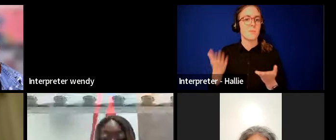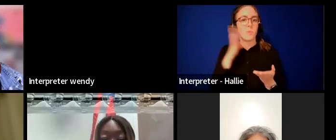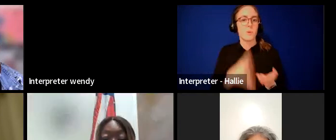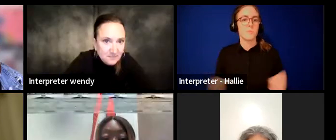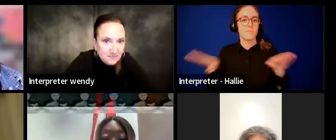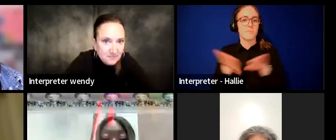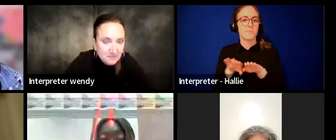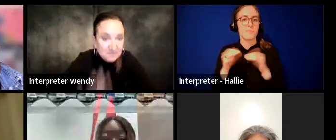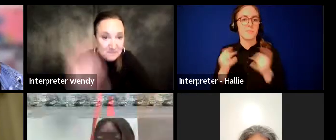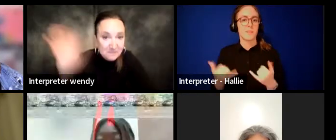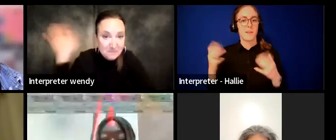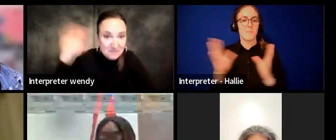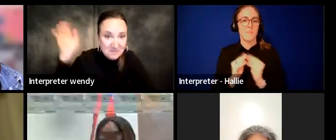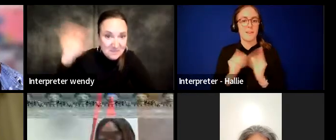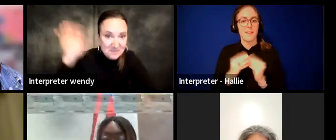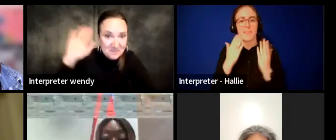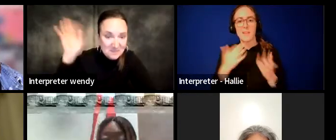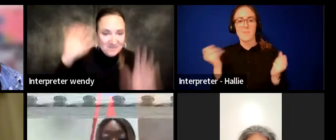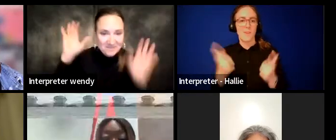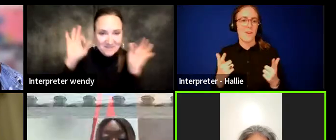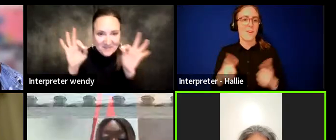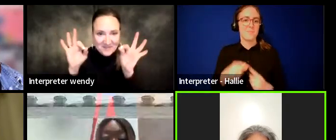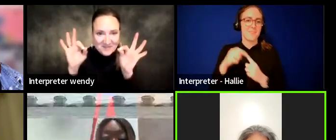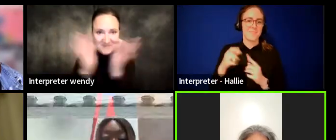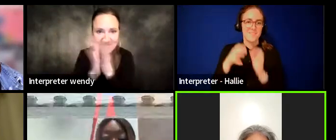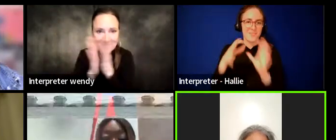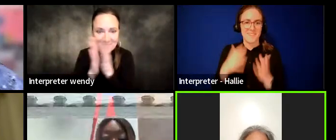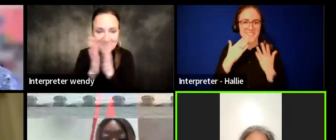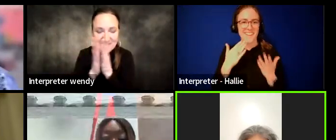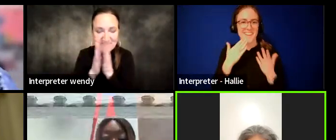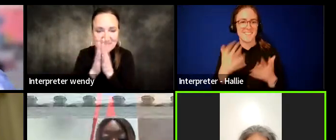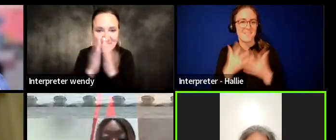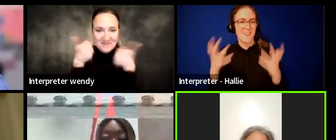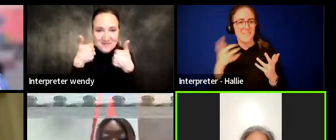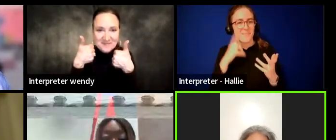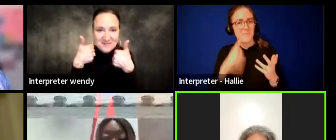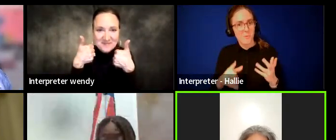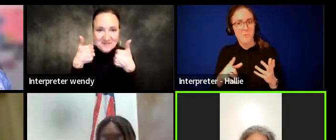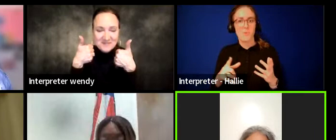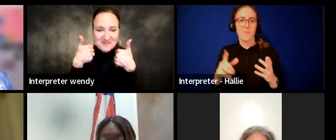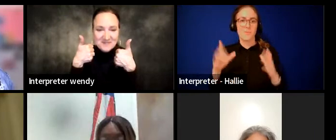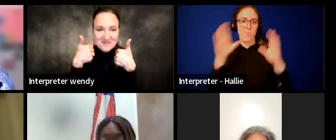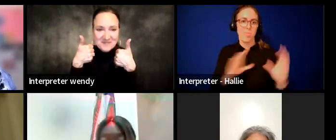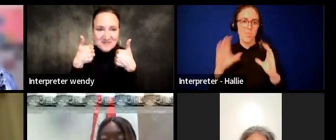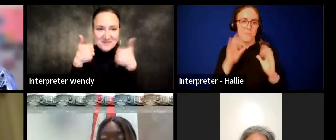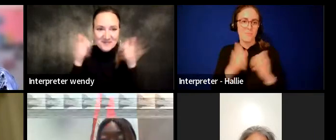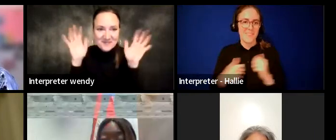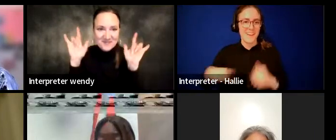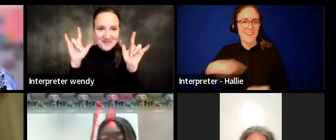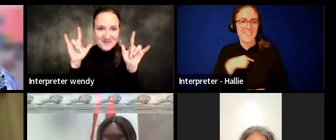tonight's meeting. Thank you all, especially to our interpreters. Thank you so much for being out this late with us. We really